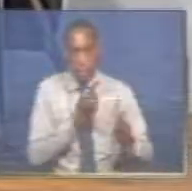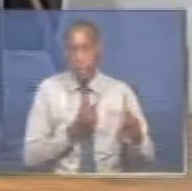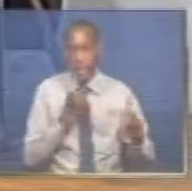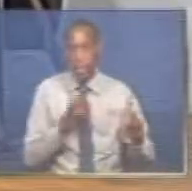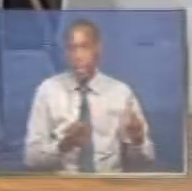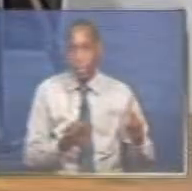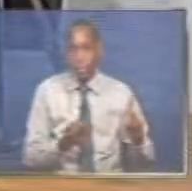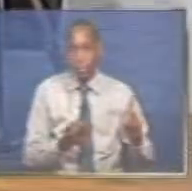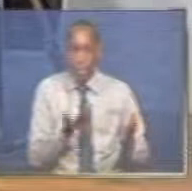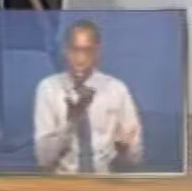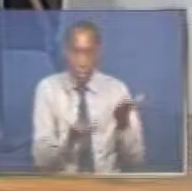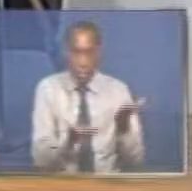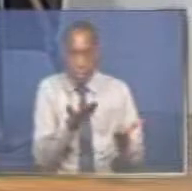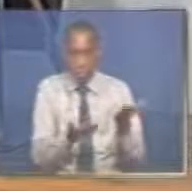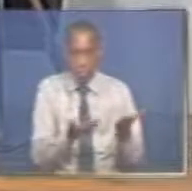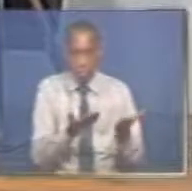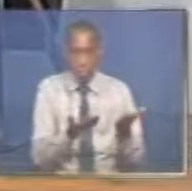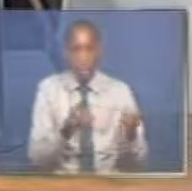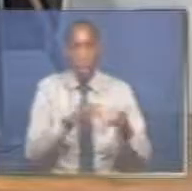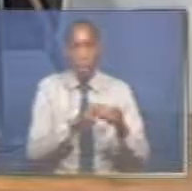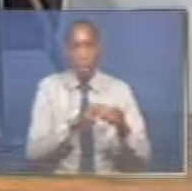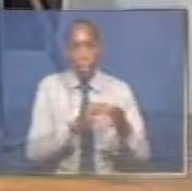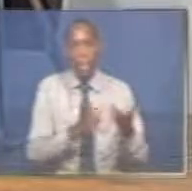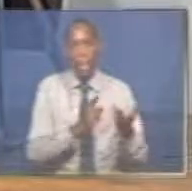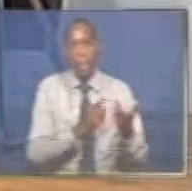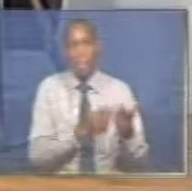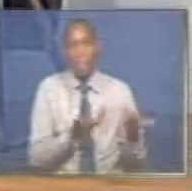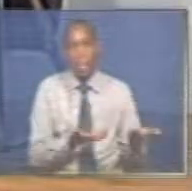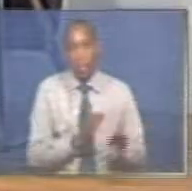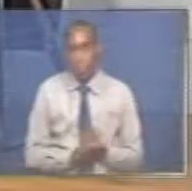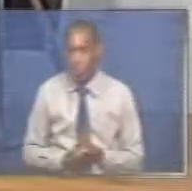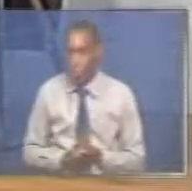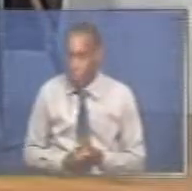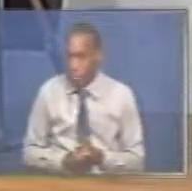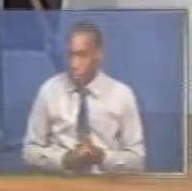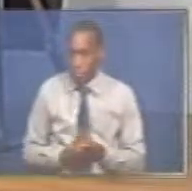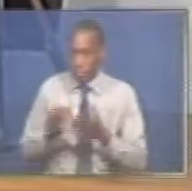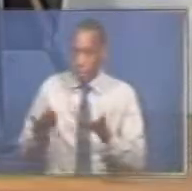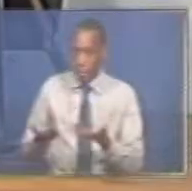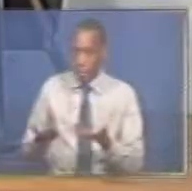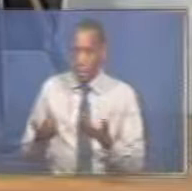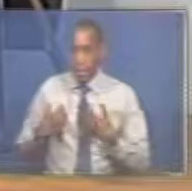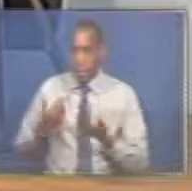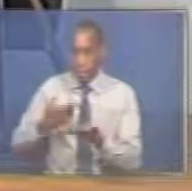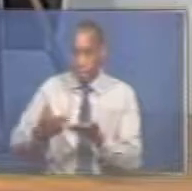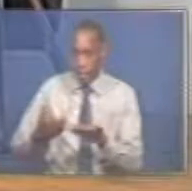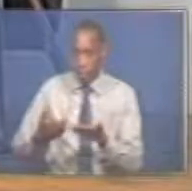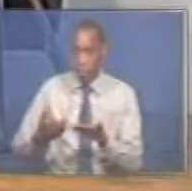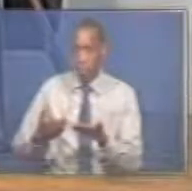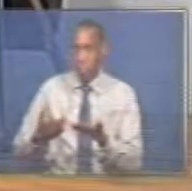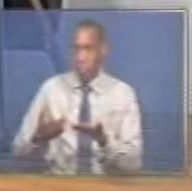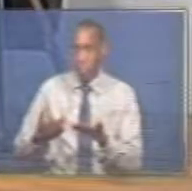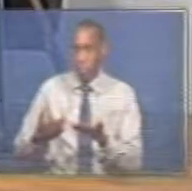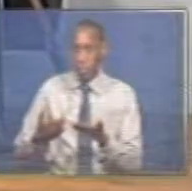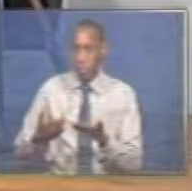just give me an estimate of the membership number at the moment. Currently, we have a registration. Those who are registered, they have